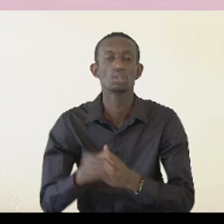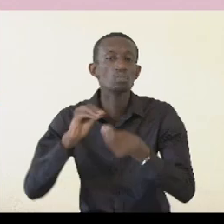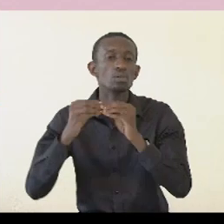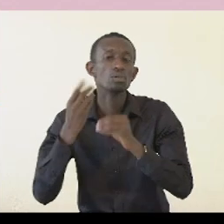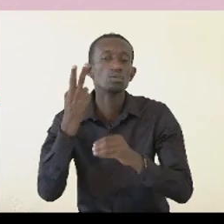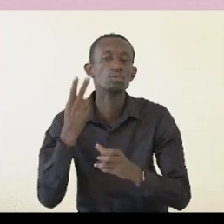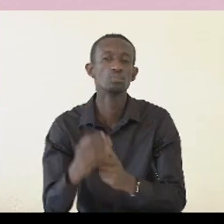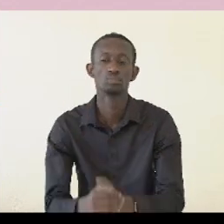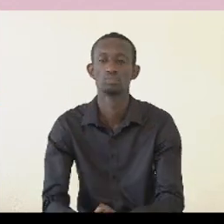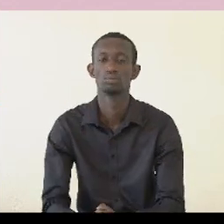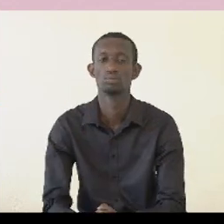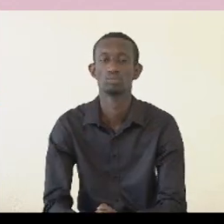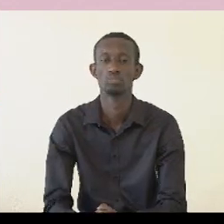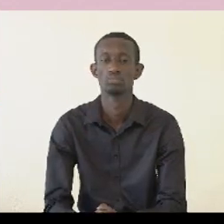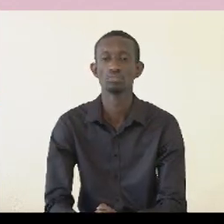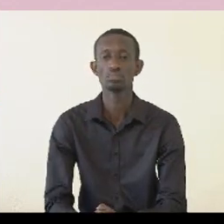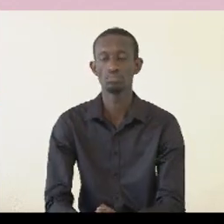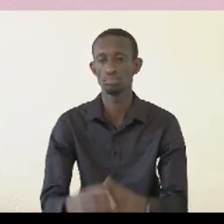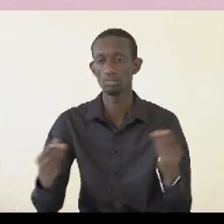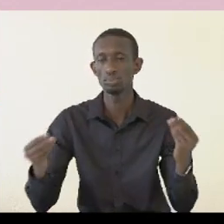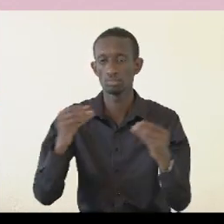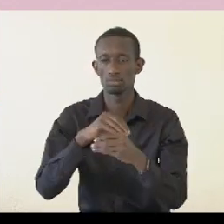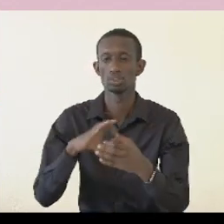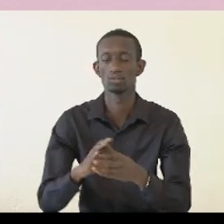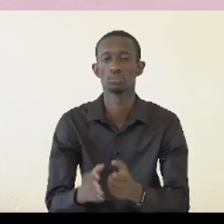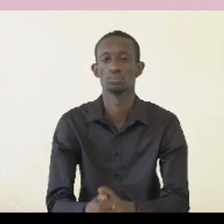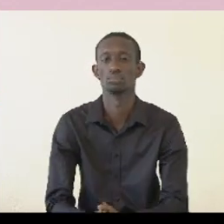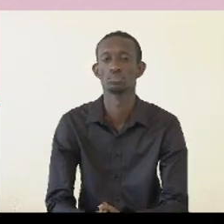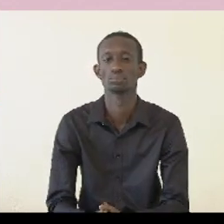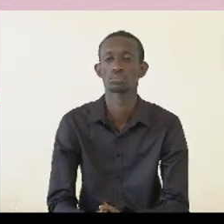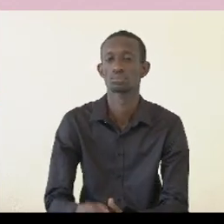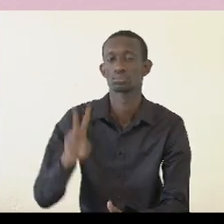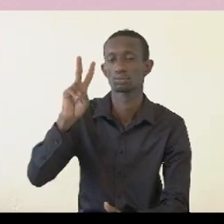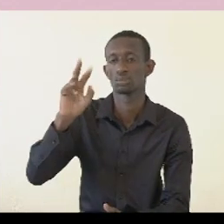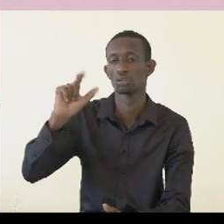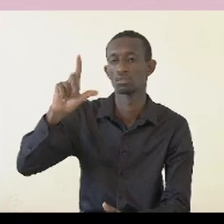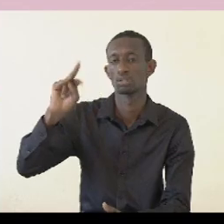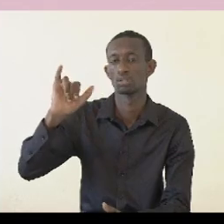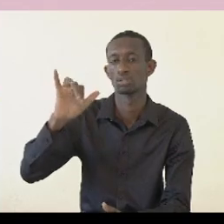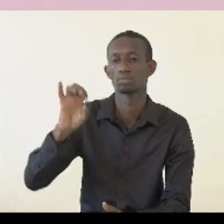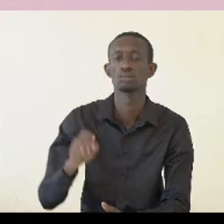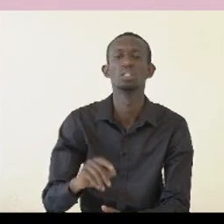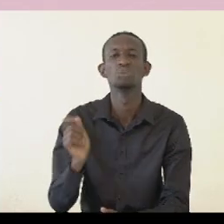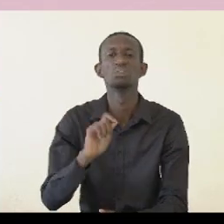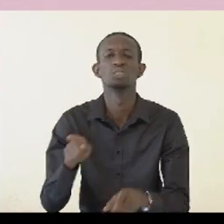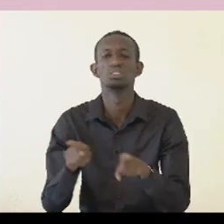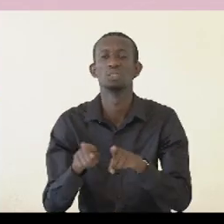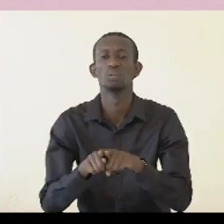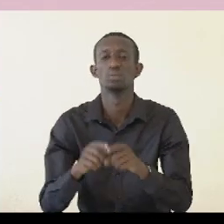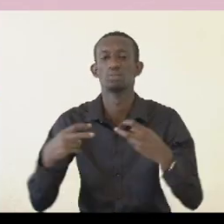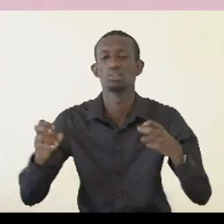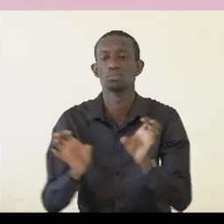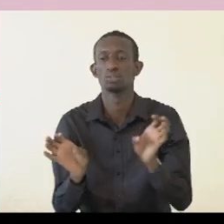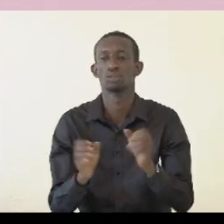have point number 2, we interchange the valences and write them as subscripts after each